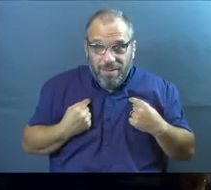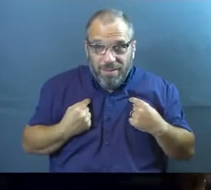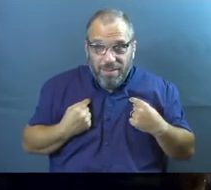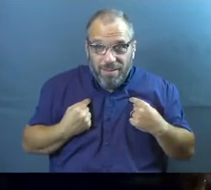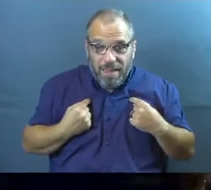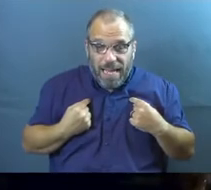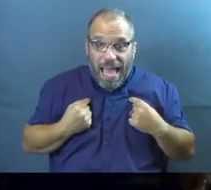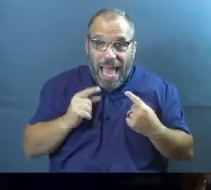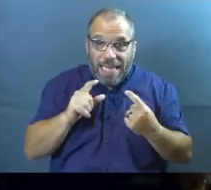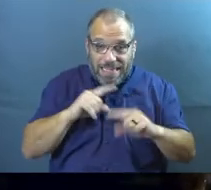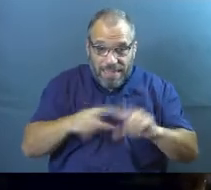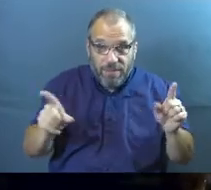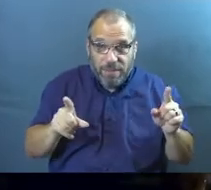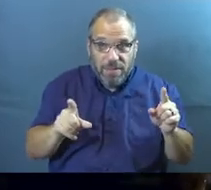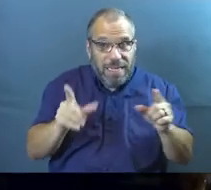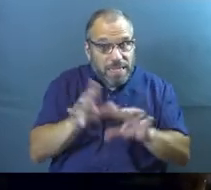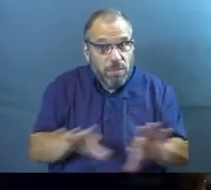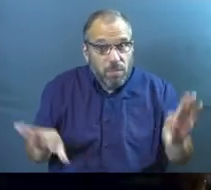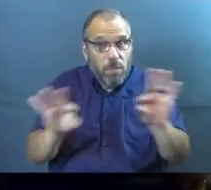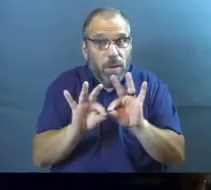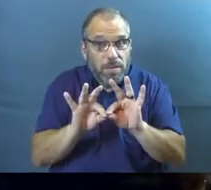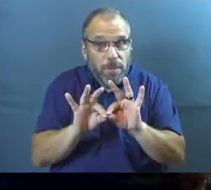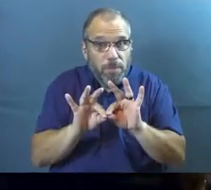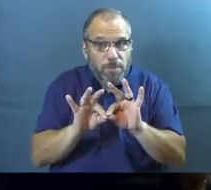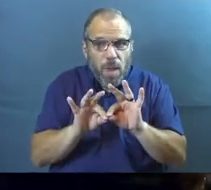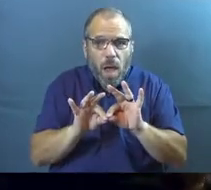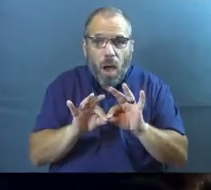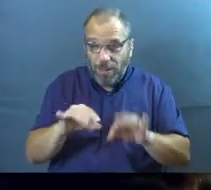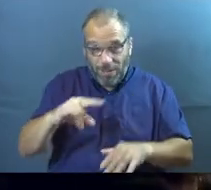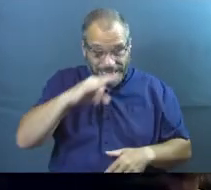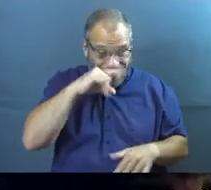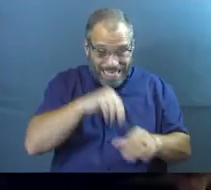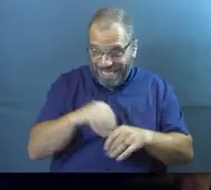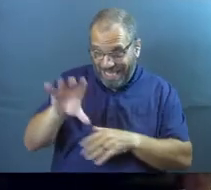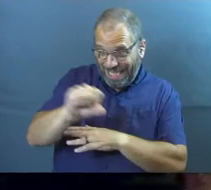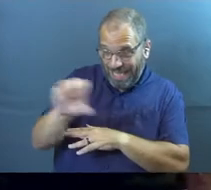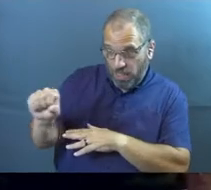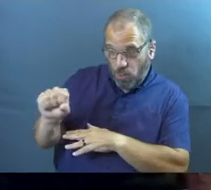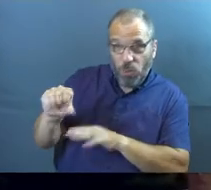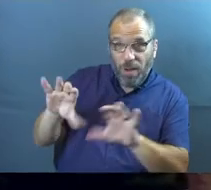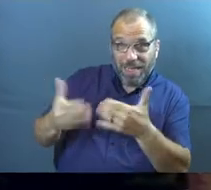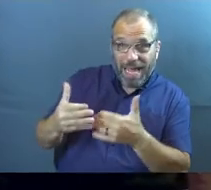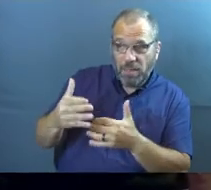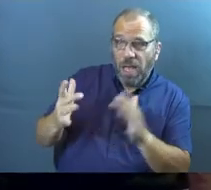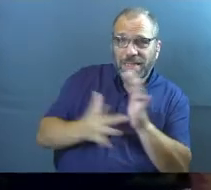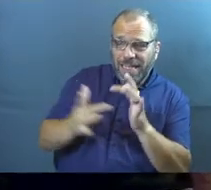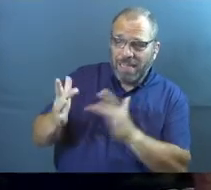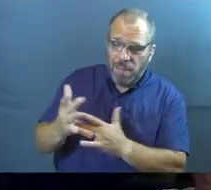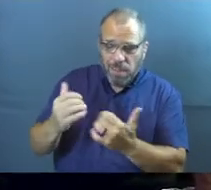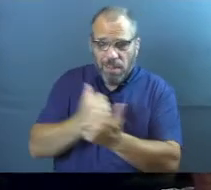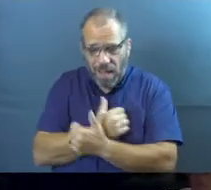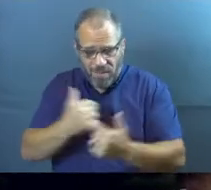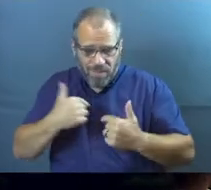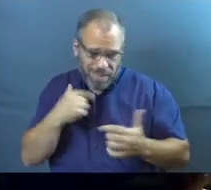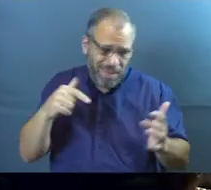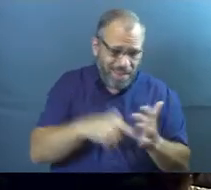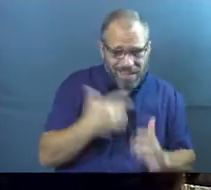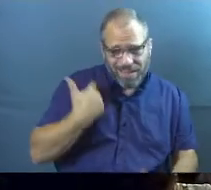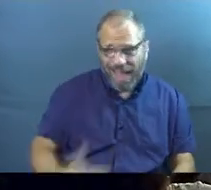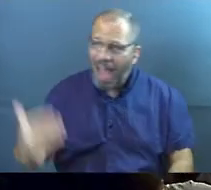And the distinction is important. The kids in Sunday school know it. Jesus loves me, this I